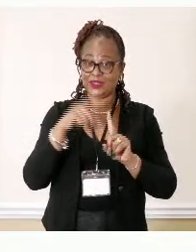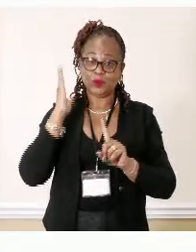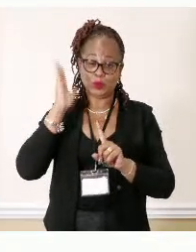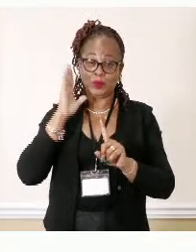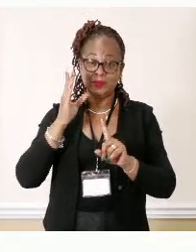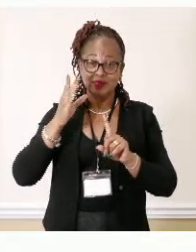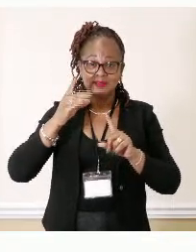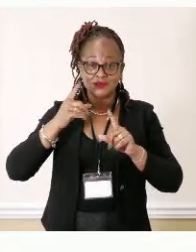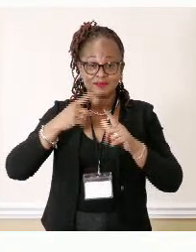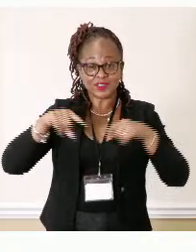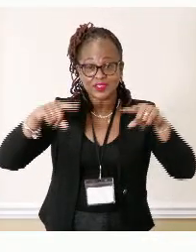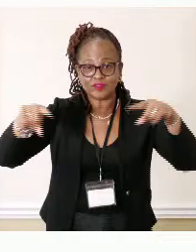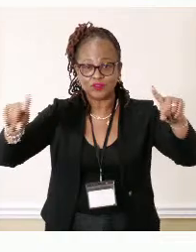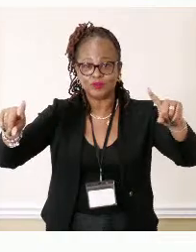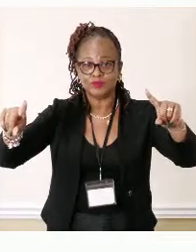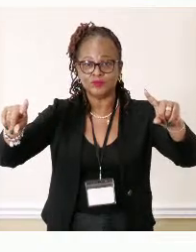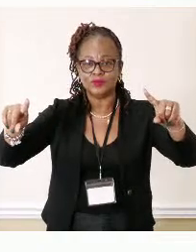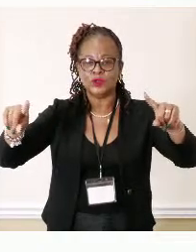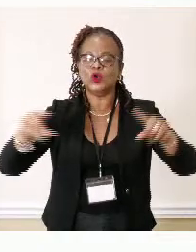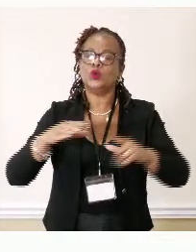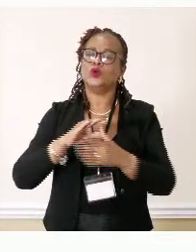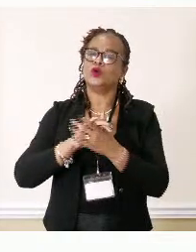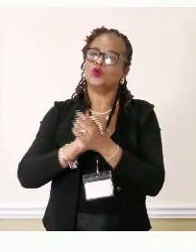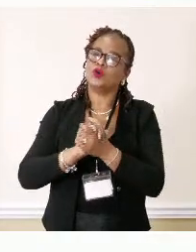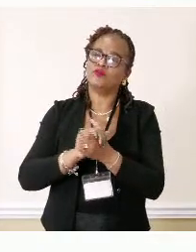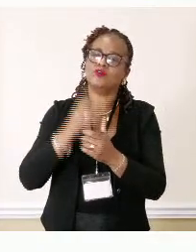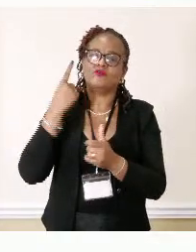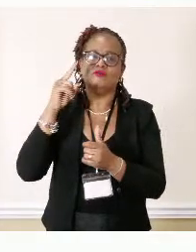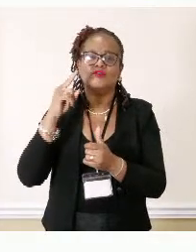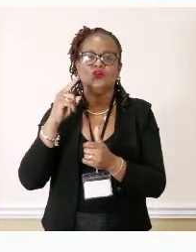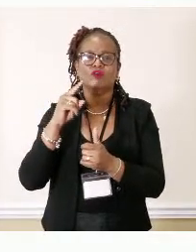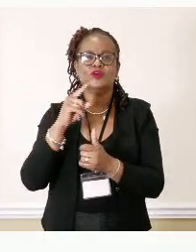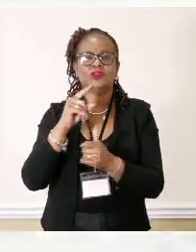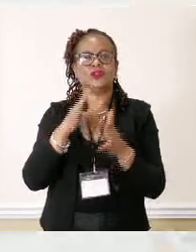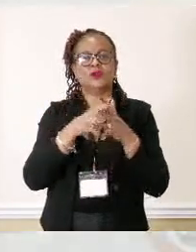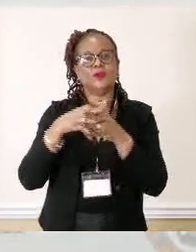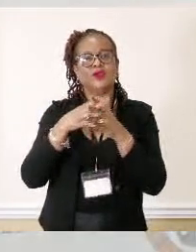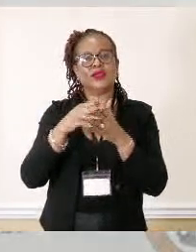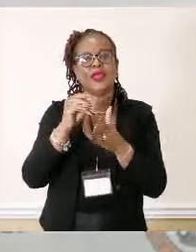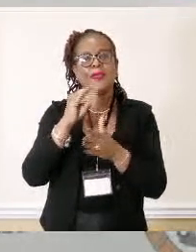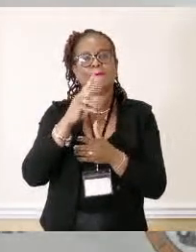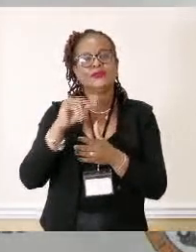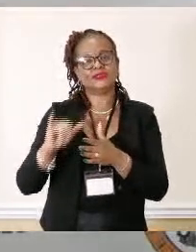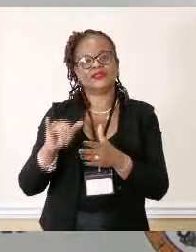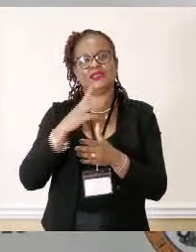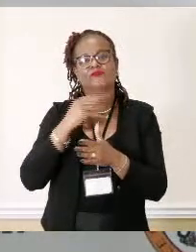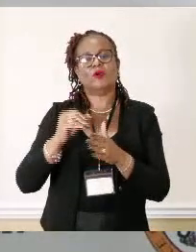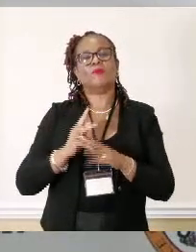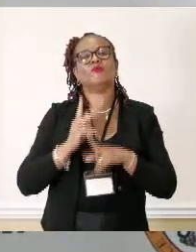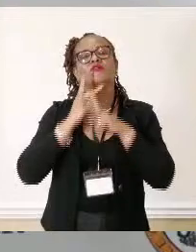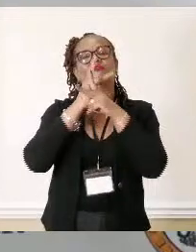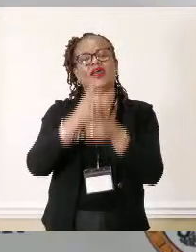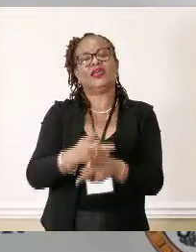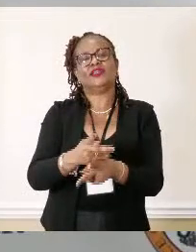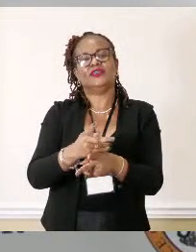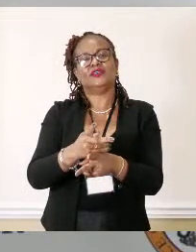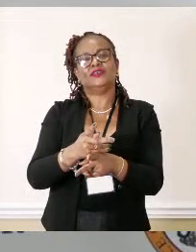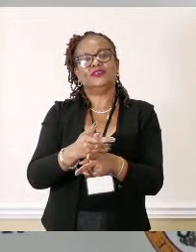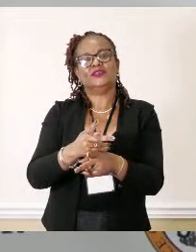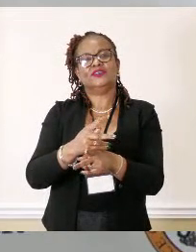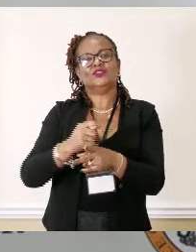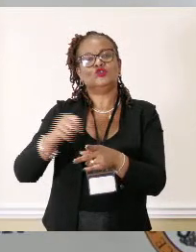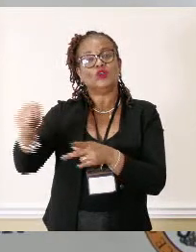successful. We are grateful to the United States Embassy. They're providing